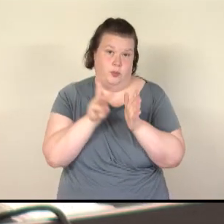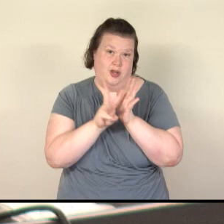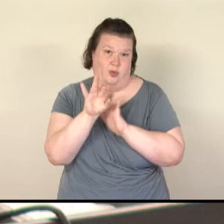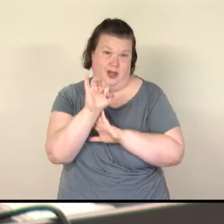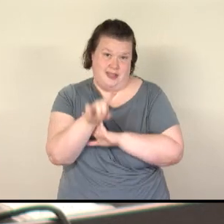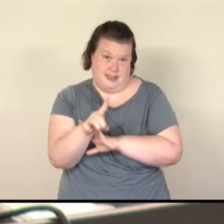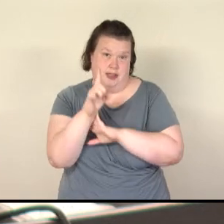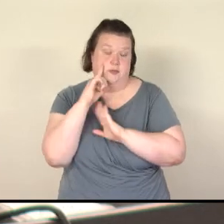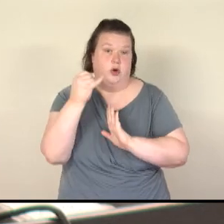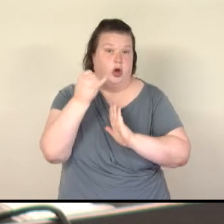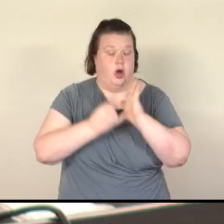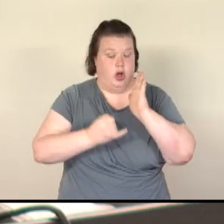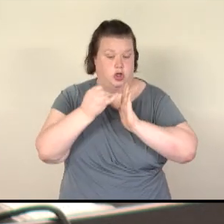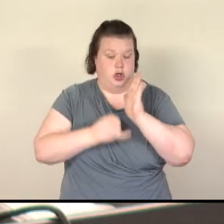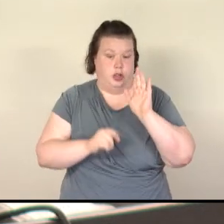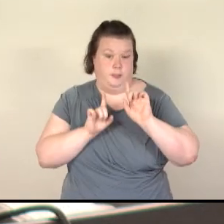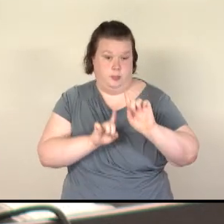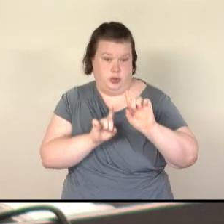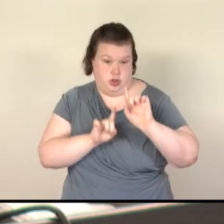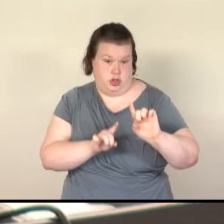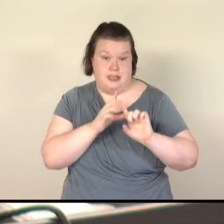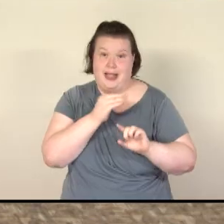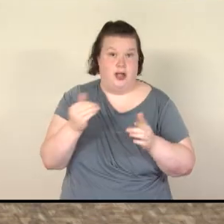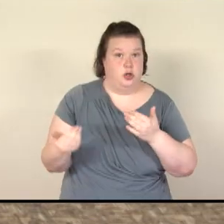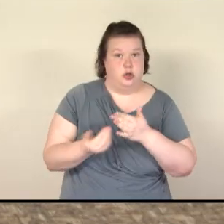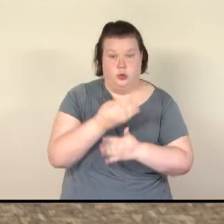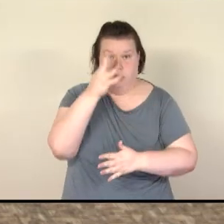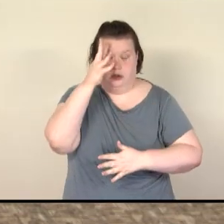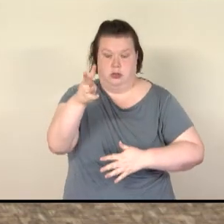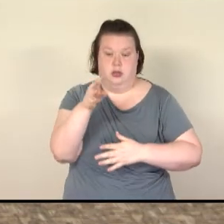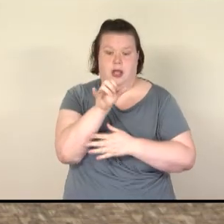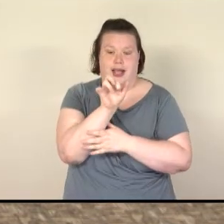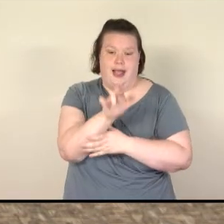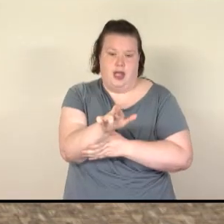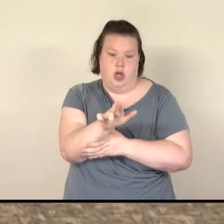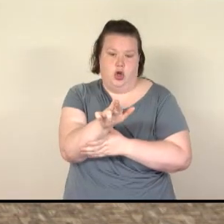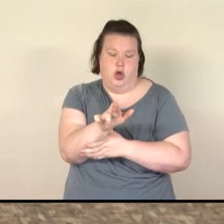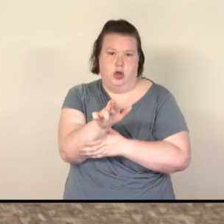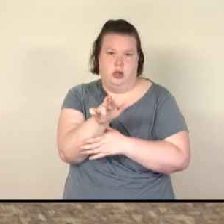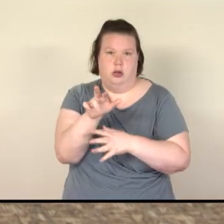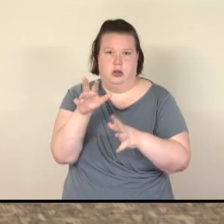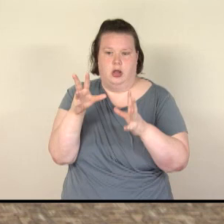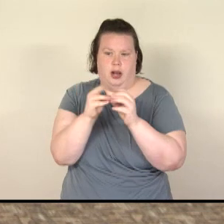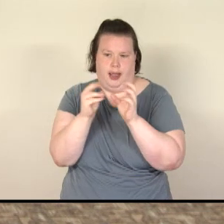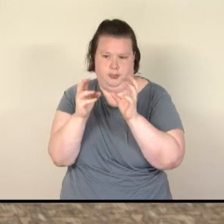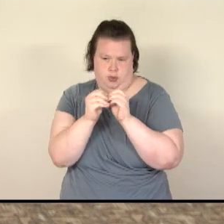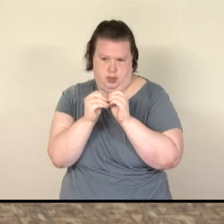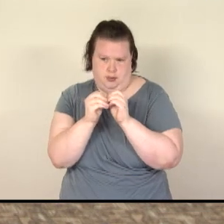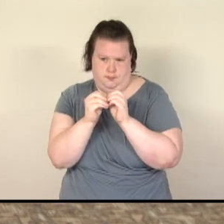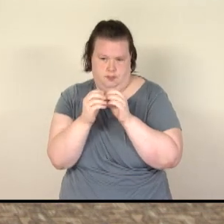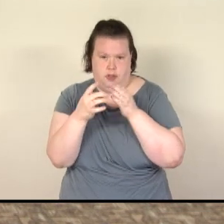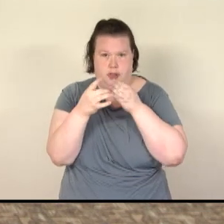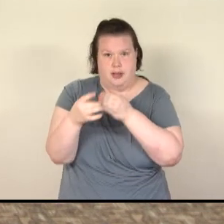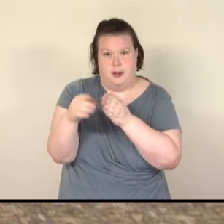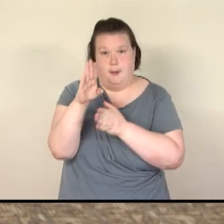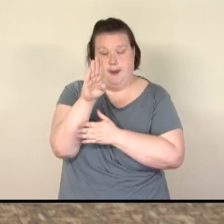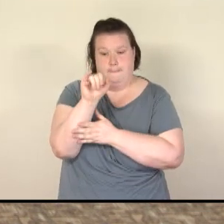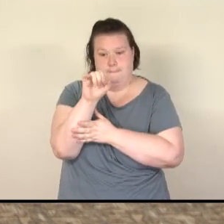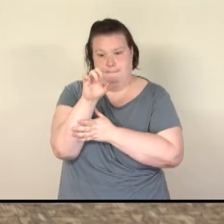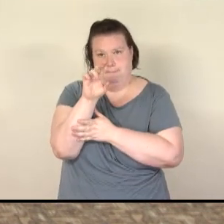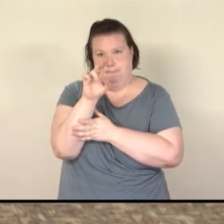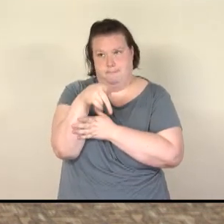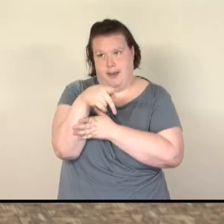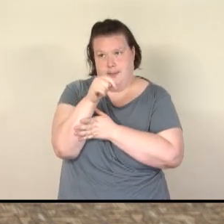for their newest programming feature, Air Collaborative, led by Soledad Bautista, Director of Professional Development and Outreach for